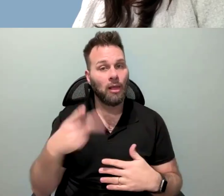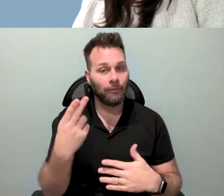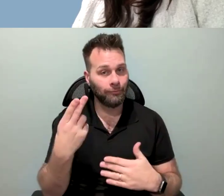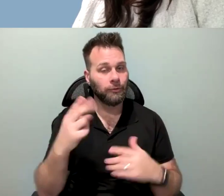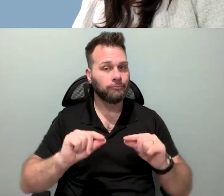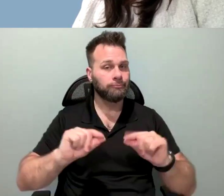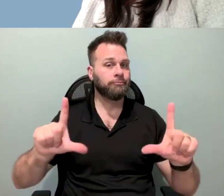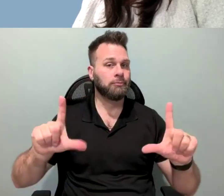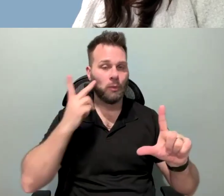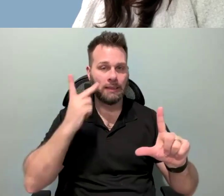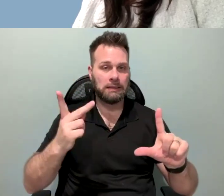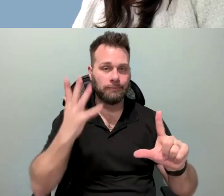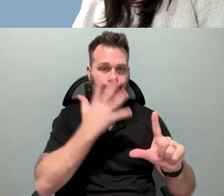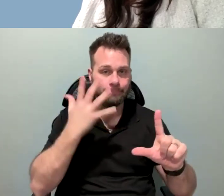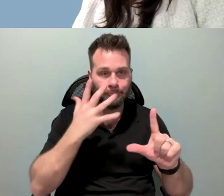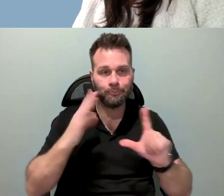people can see you and